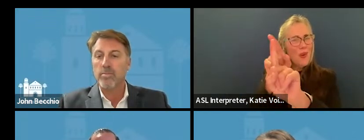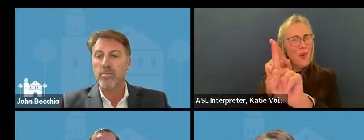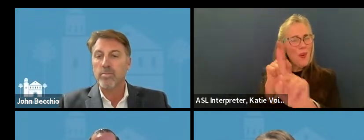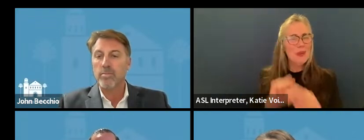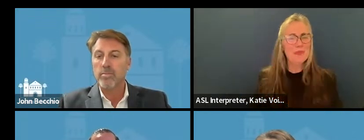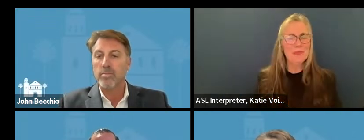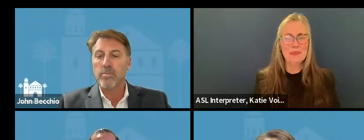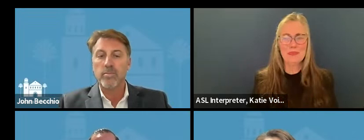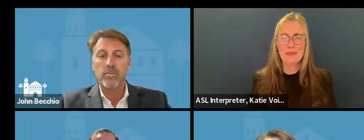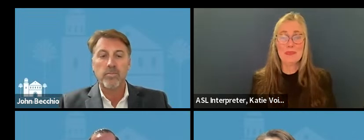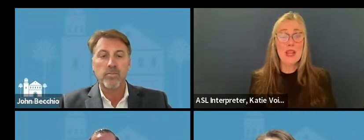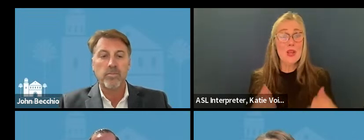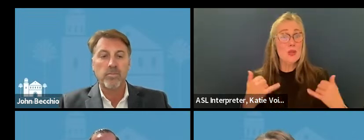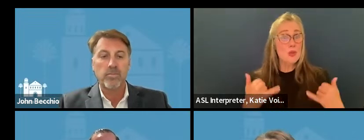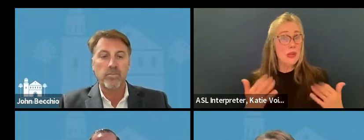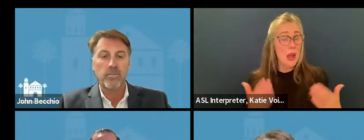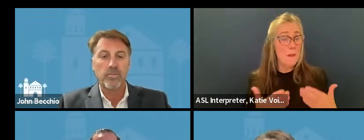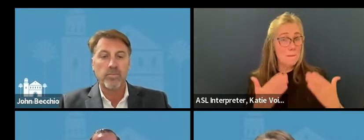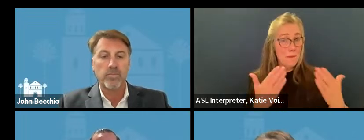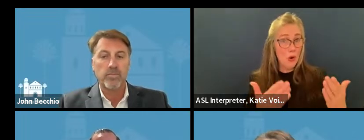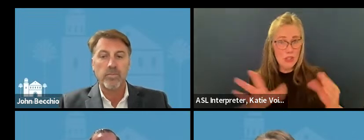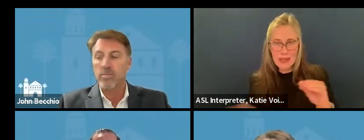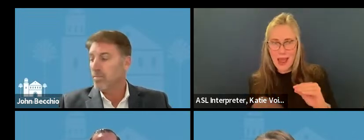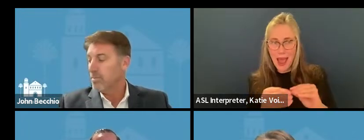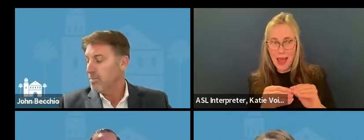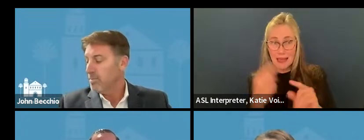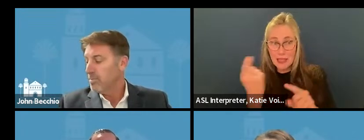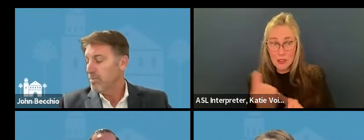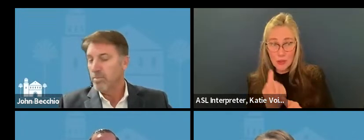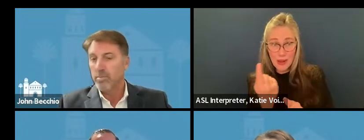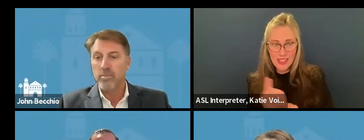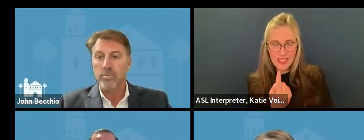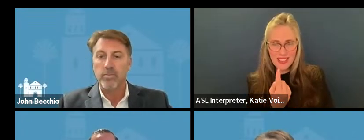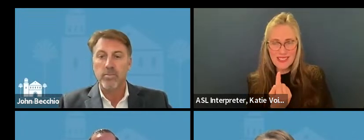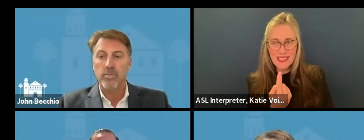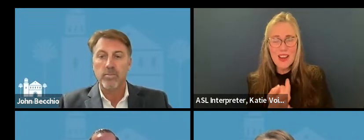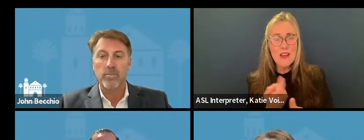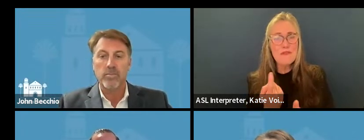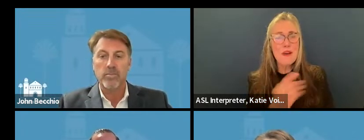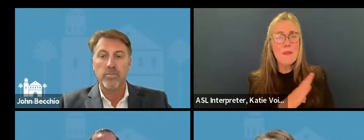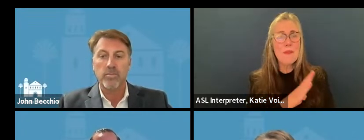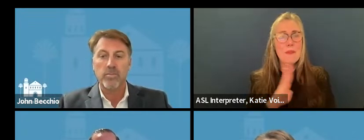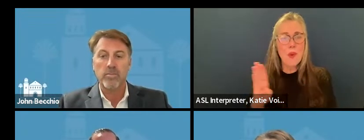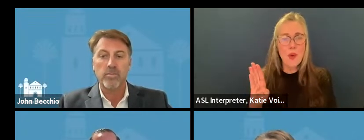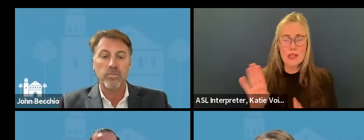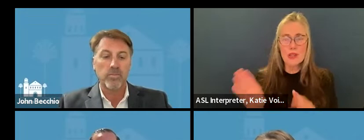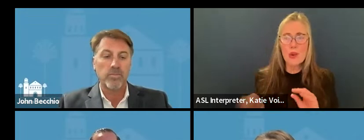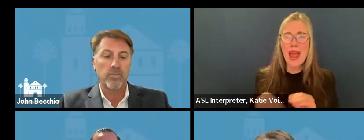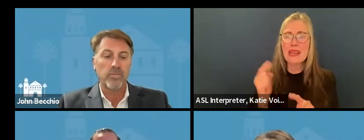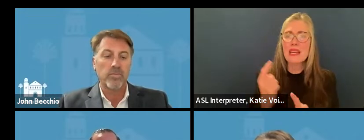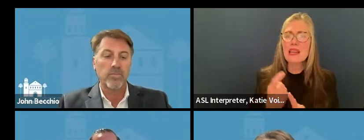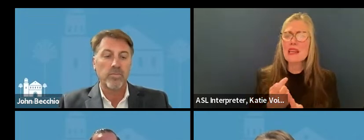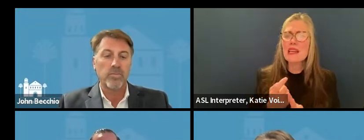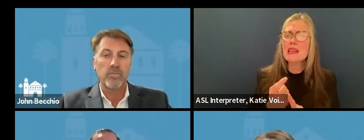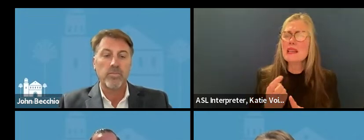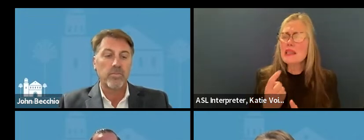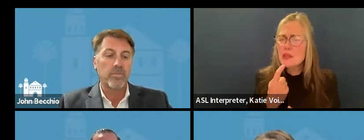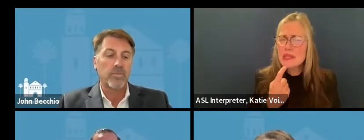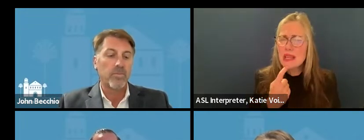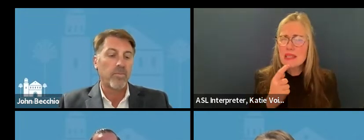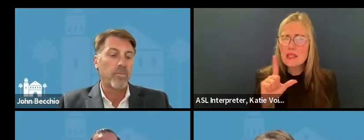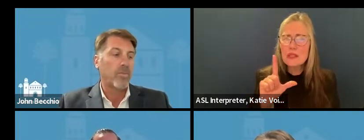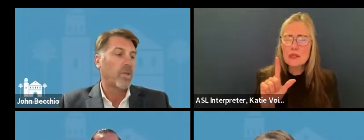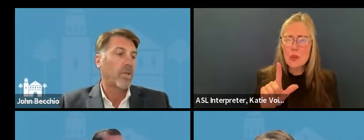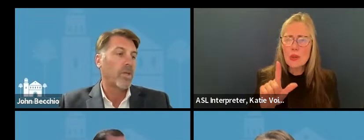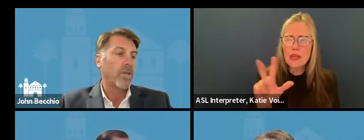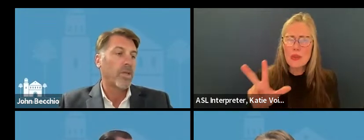With that, can I have a motion with the correction? Can I have a motion from the board members with the correction of what is it, 23? What were